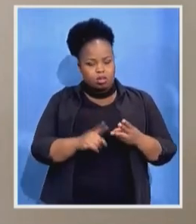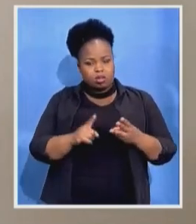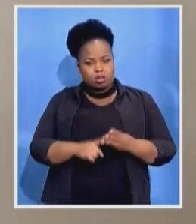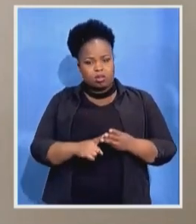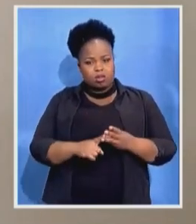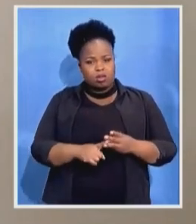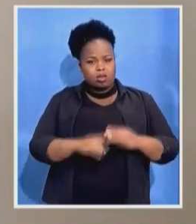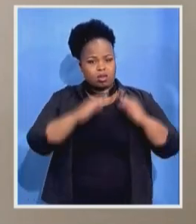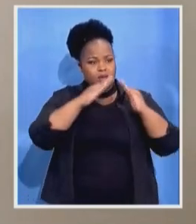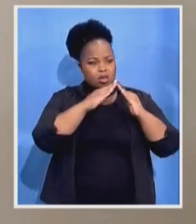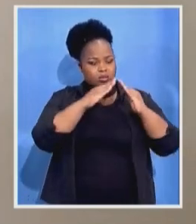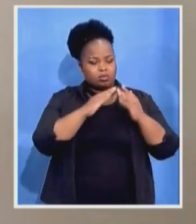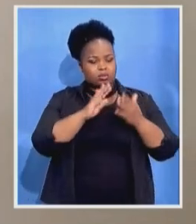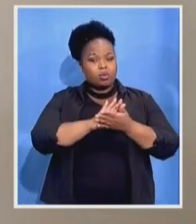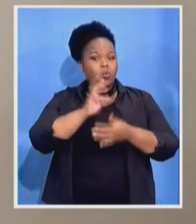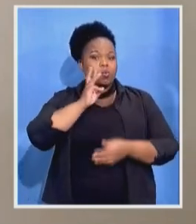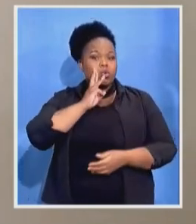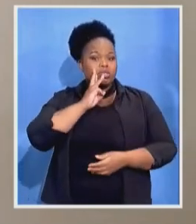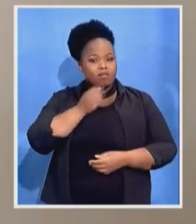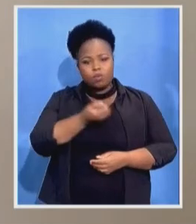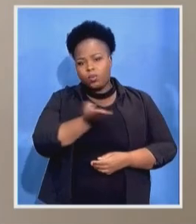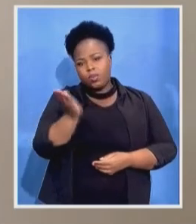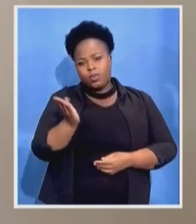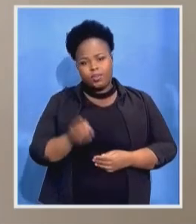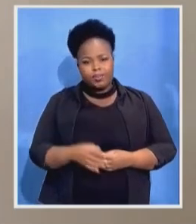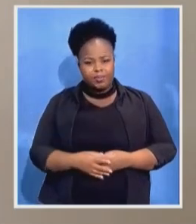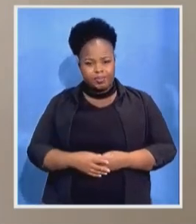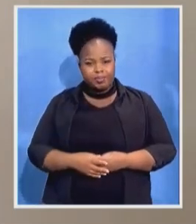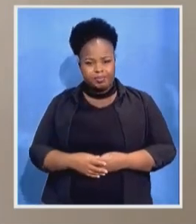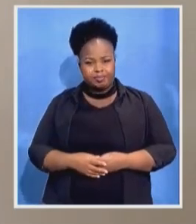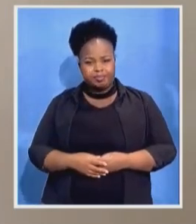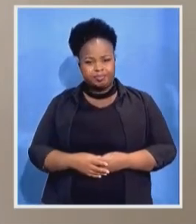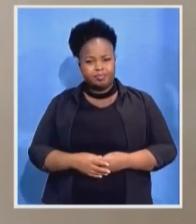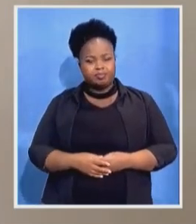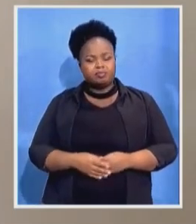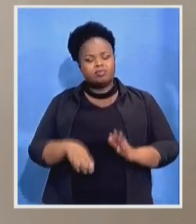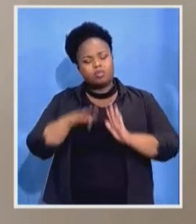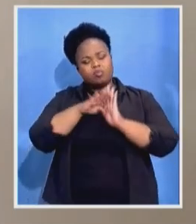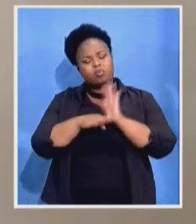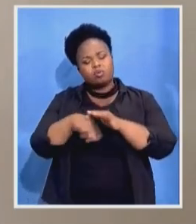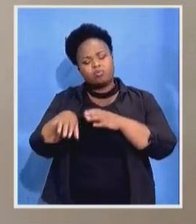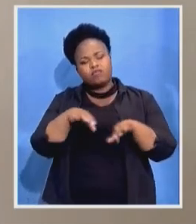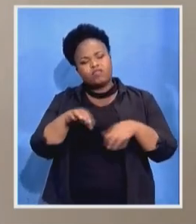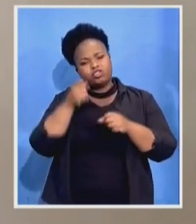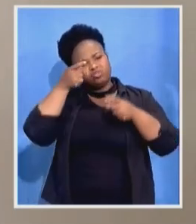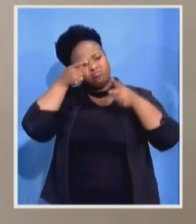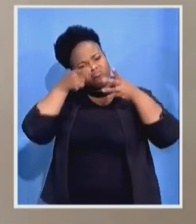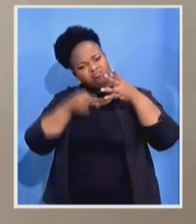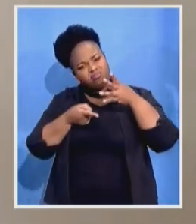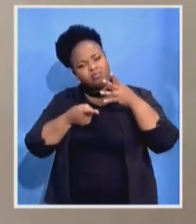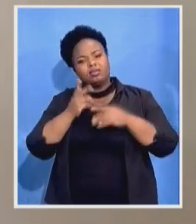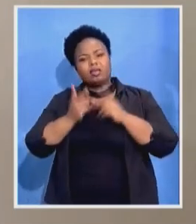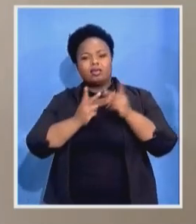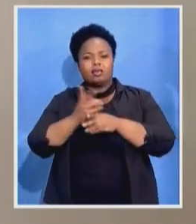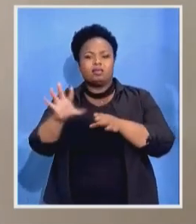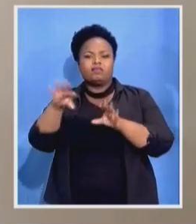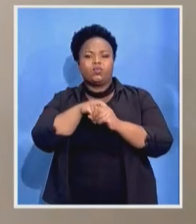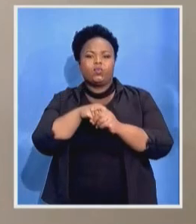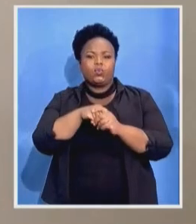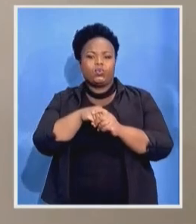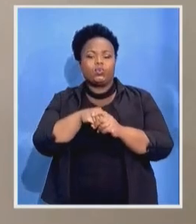The objectives of our program of action will also include deepening the campaign